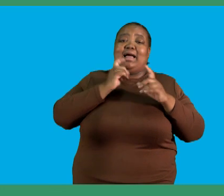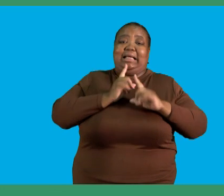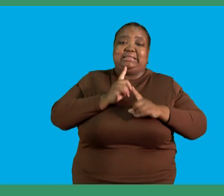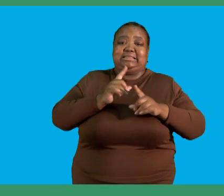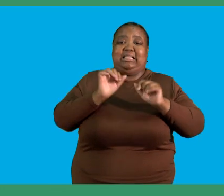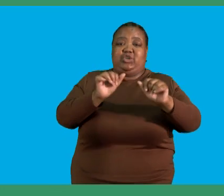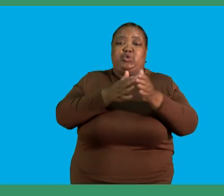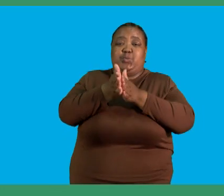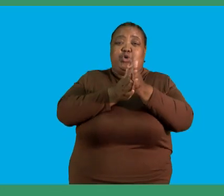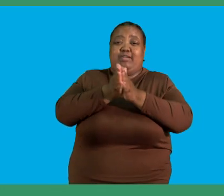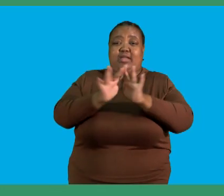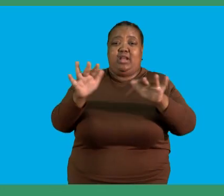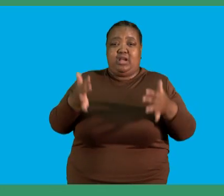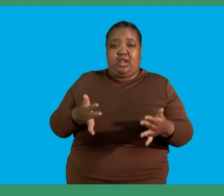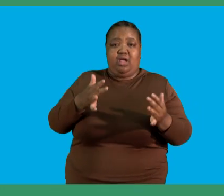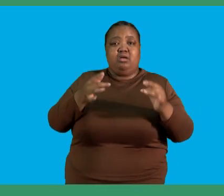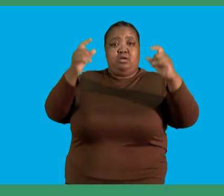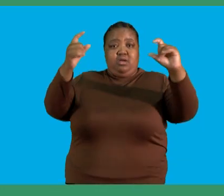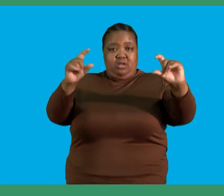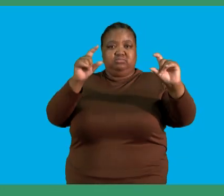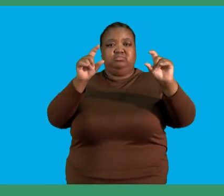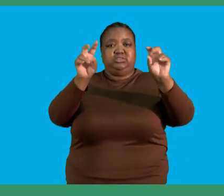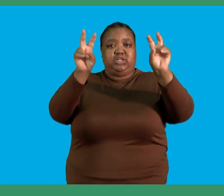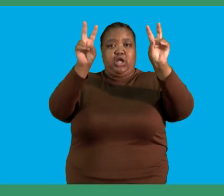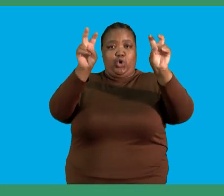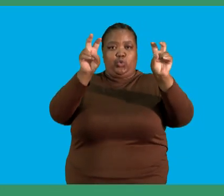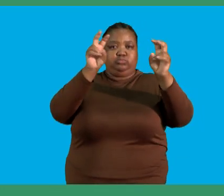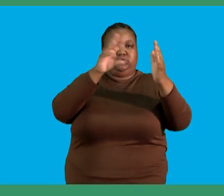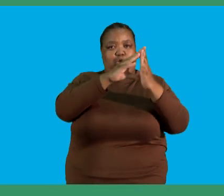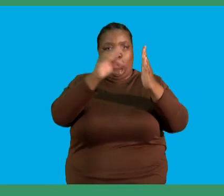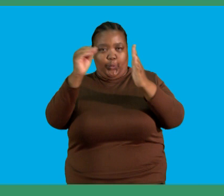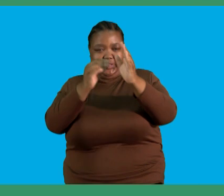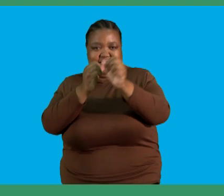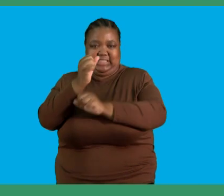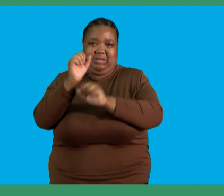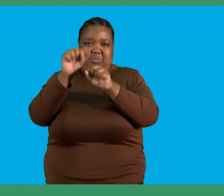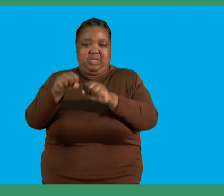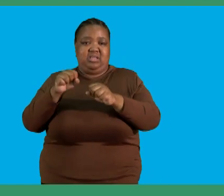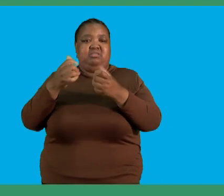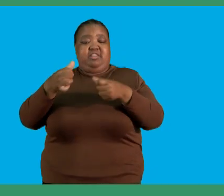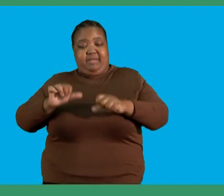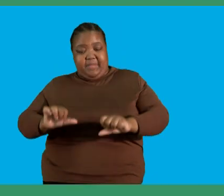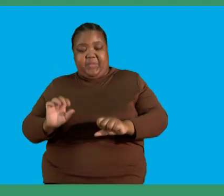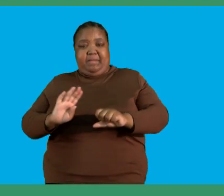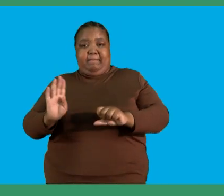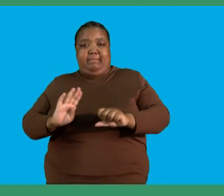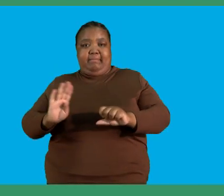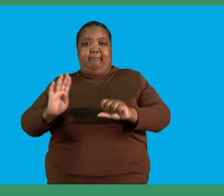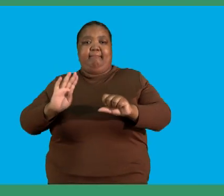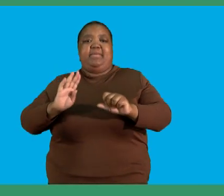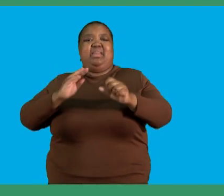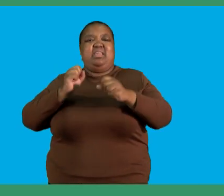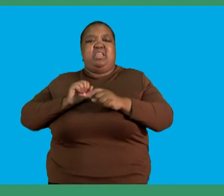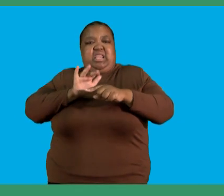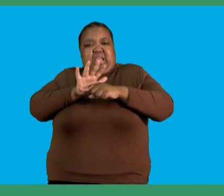the scenario. Then B now demands you to discuss the impact of the visual aid identified in question